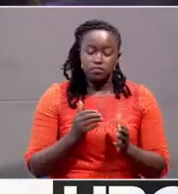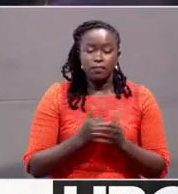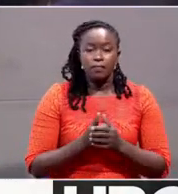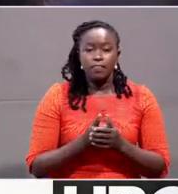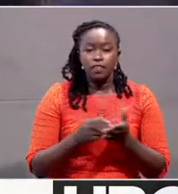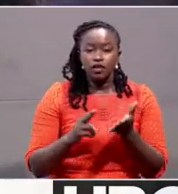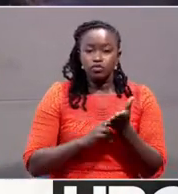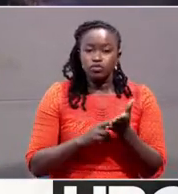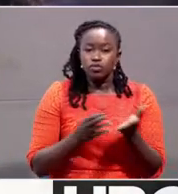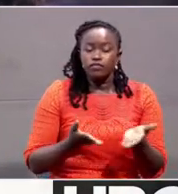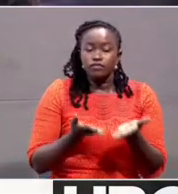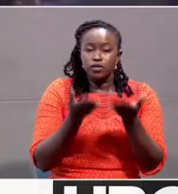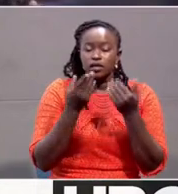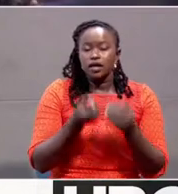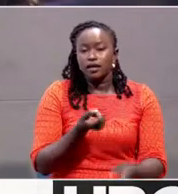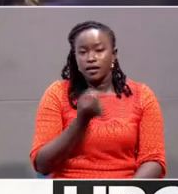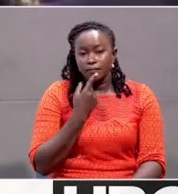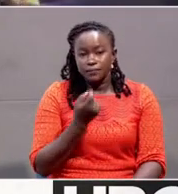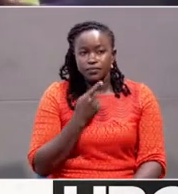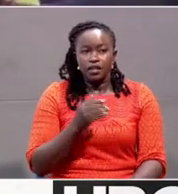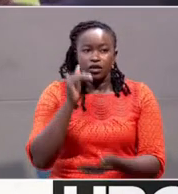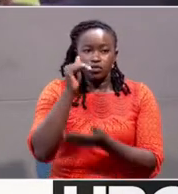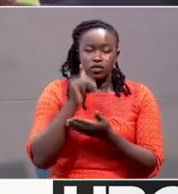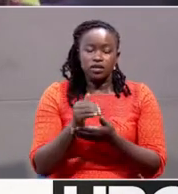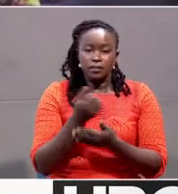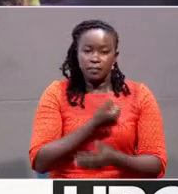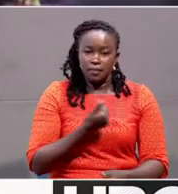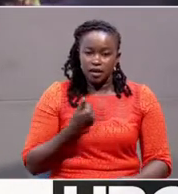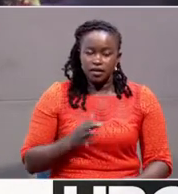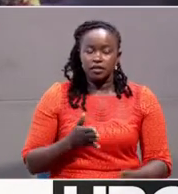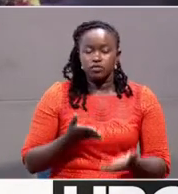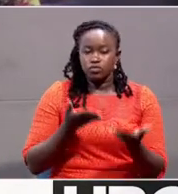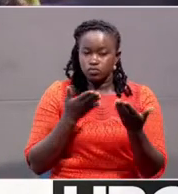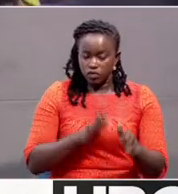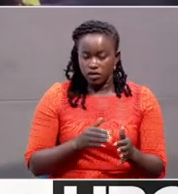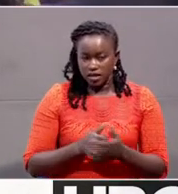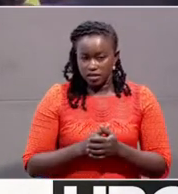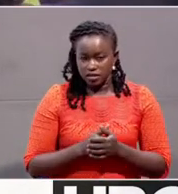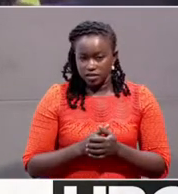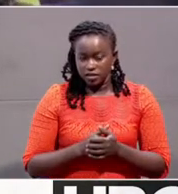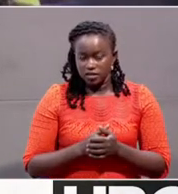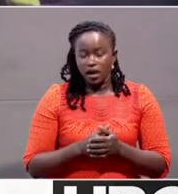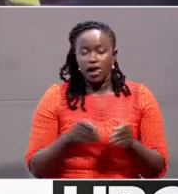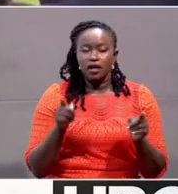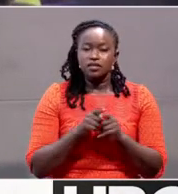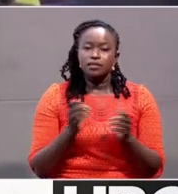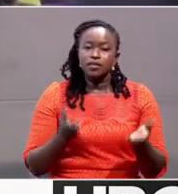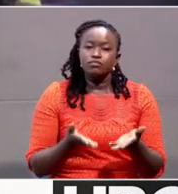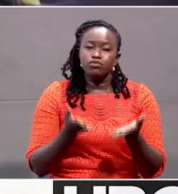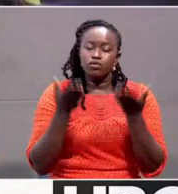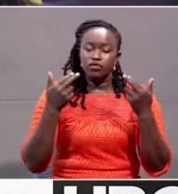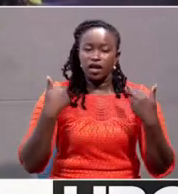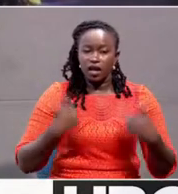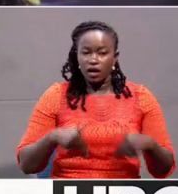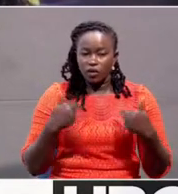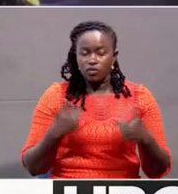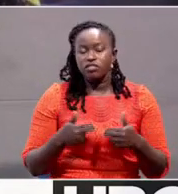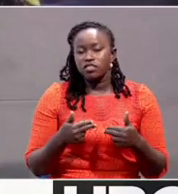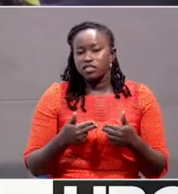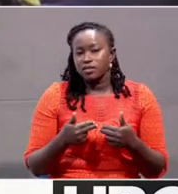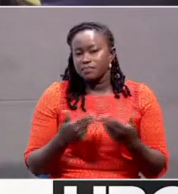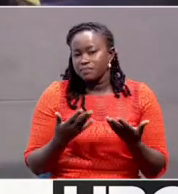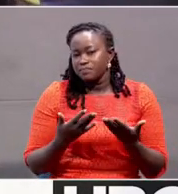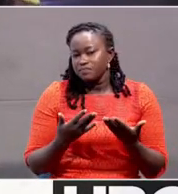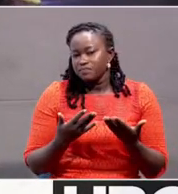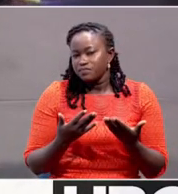modern contraceptive reduces maternal mortality, improves health outcomes for